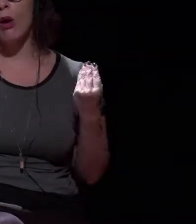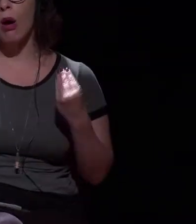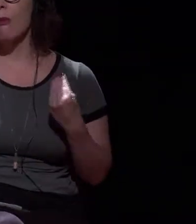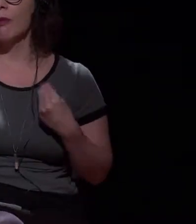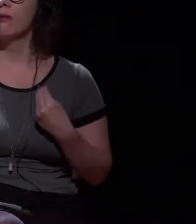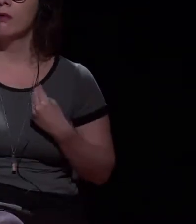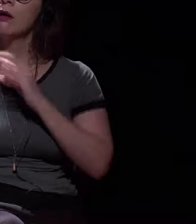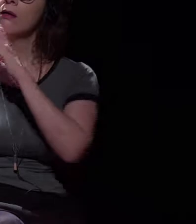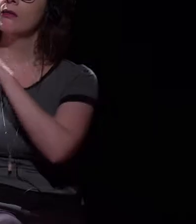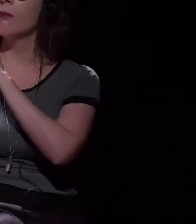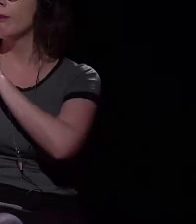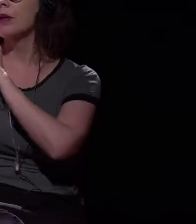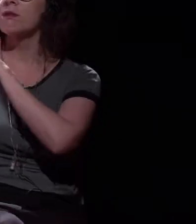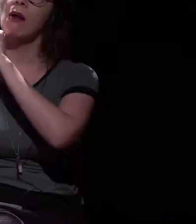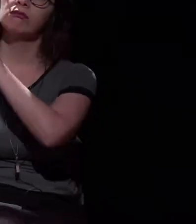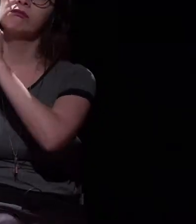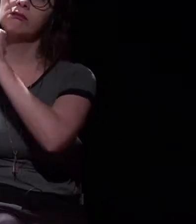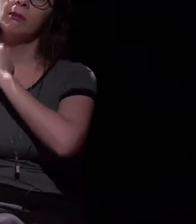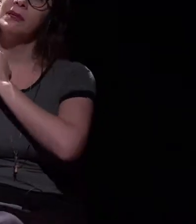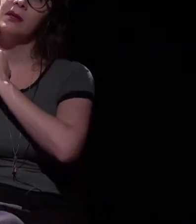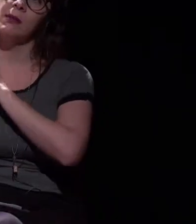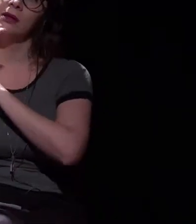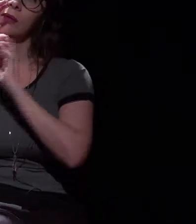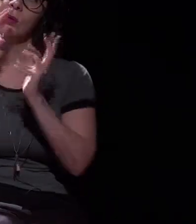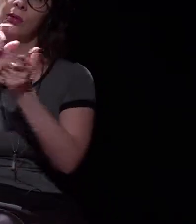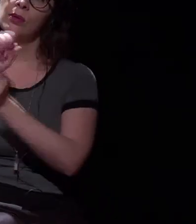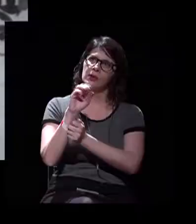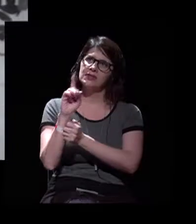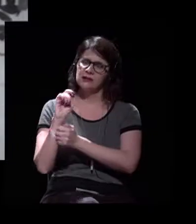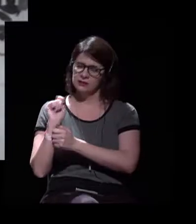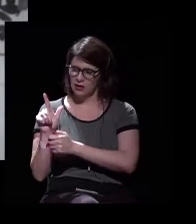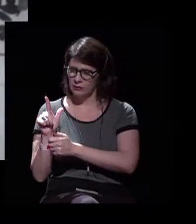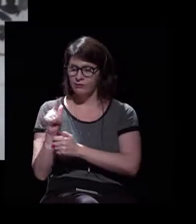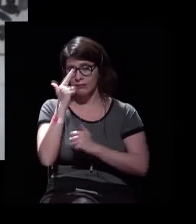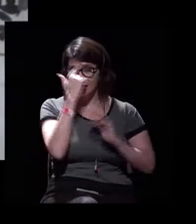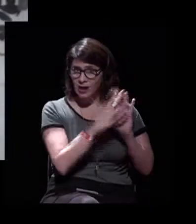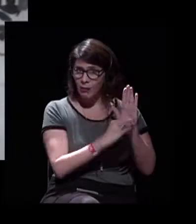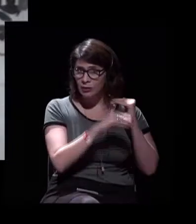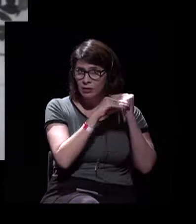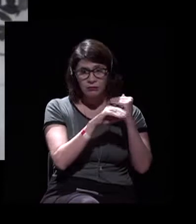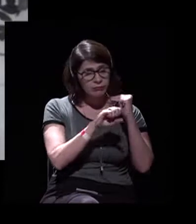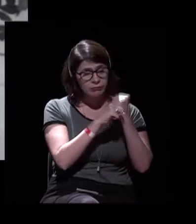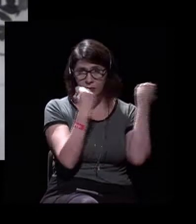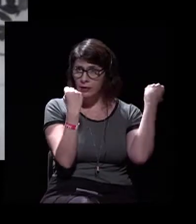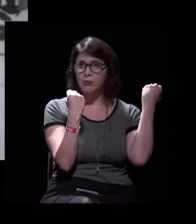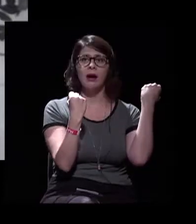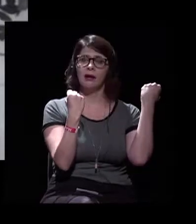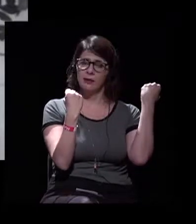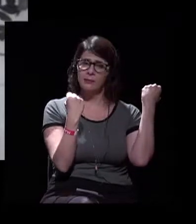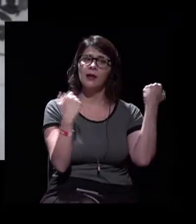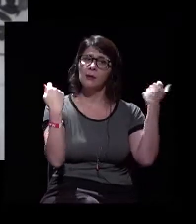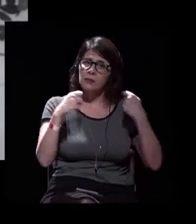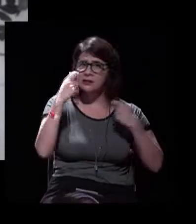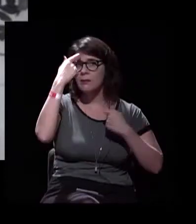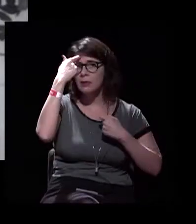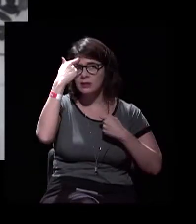shift today entails considering, as part of its referential framework, the body of theory produced since the early 90s by cultural